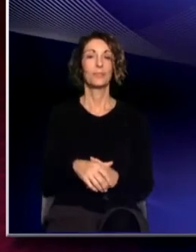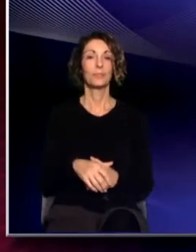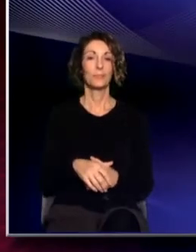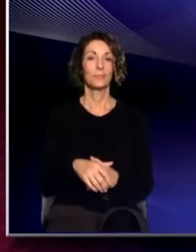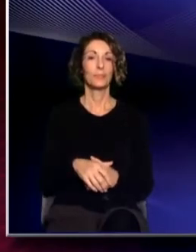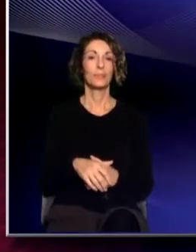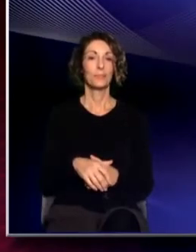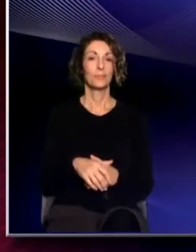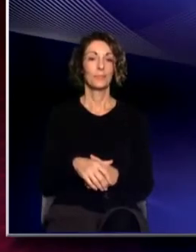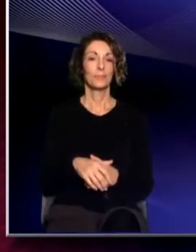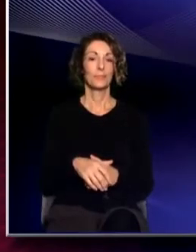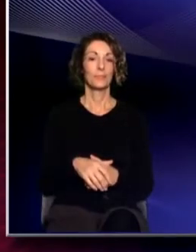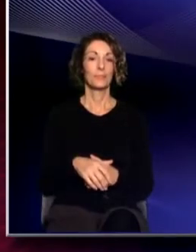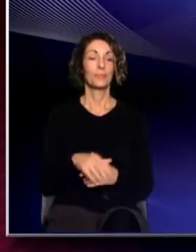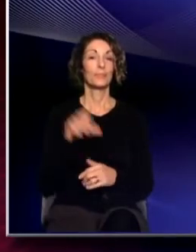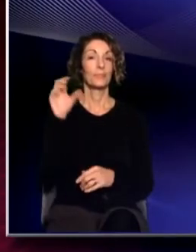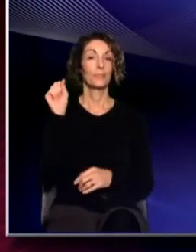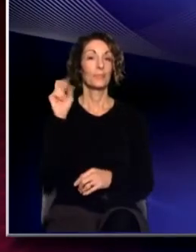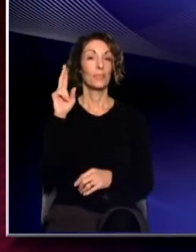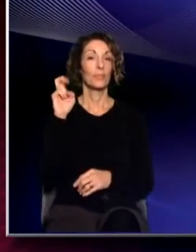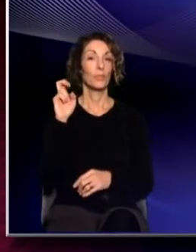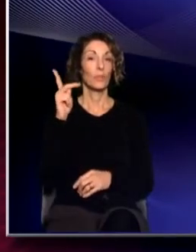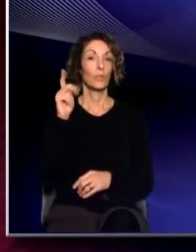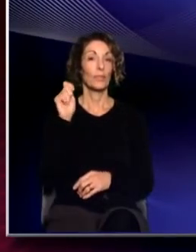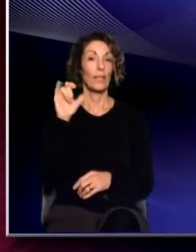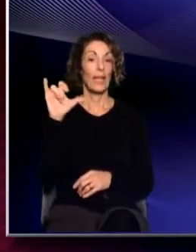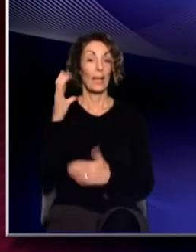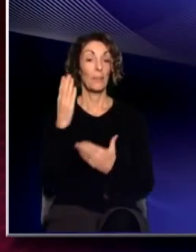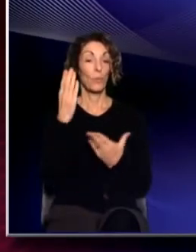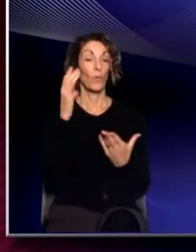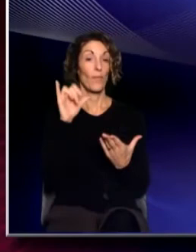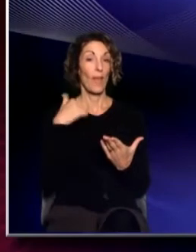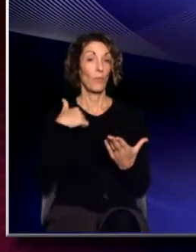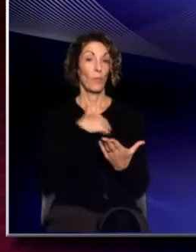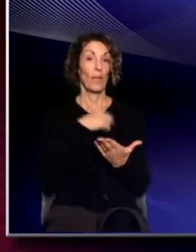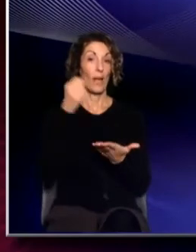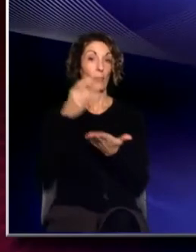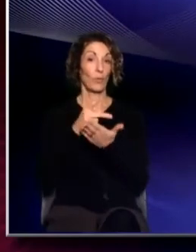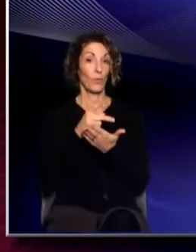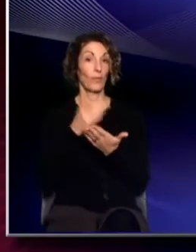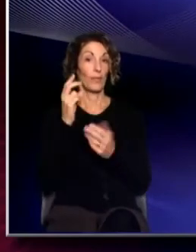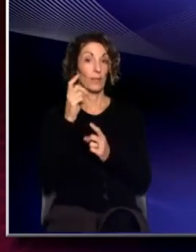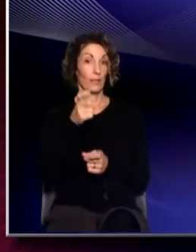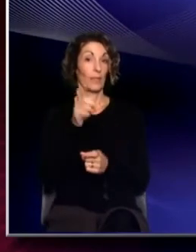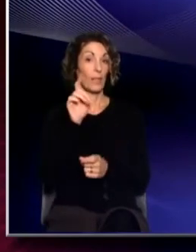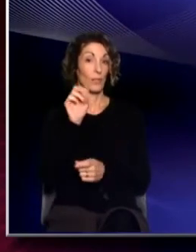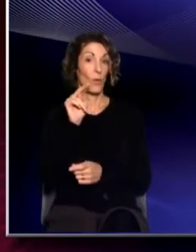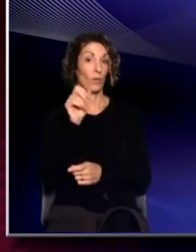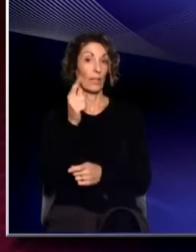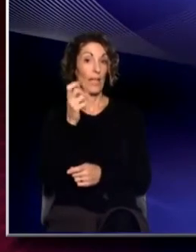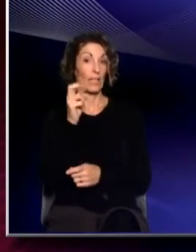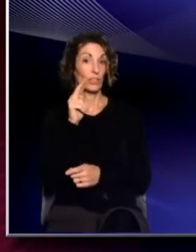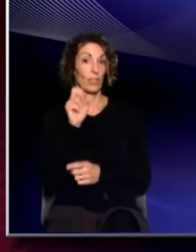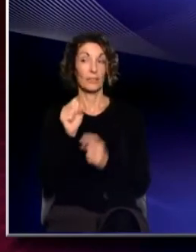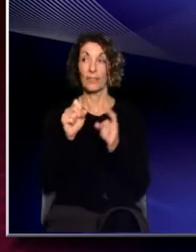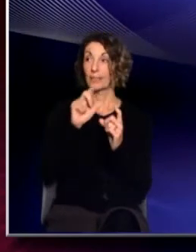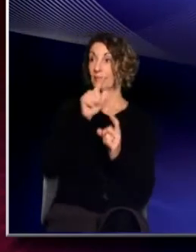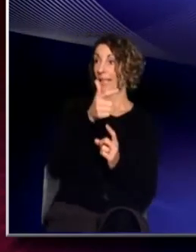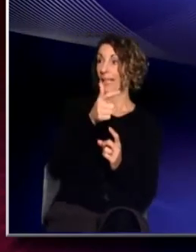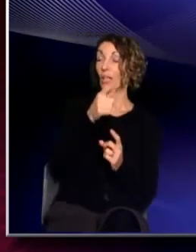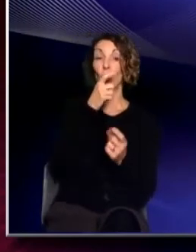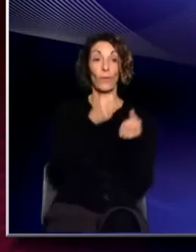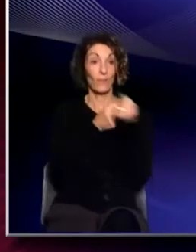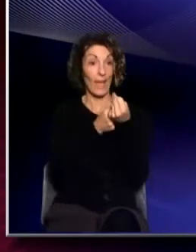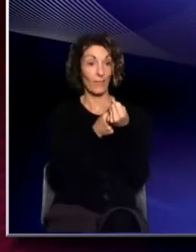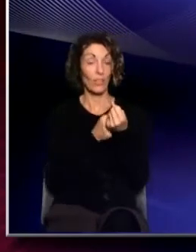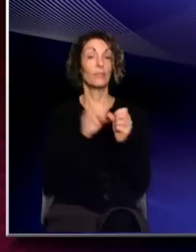Do we have a, I move that we approve donations. And I'll second it. all those in favor?